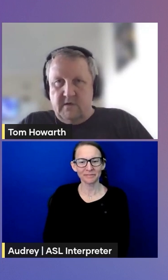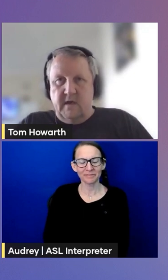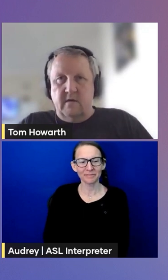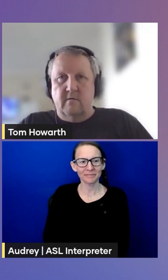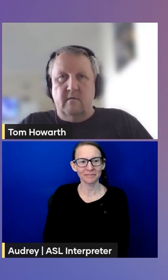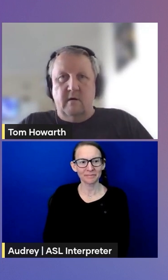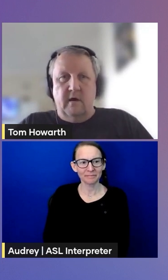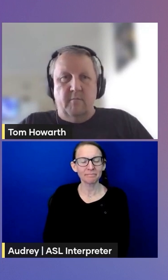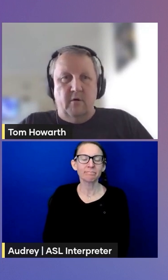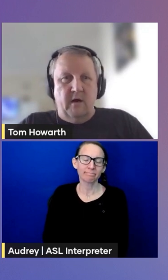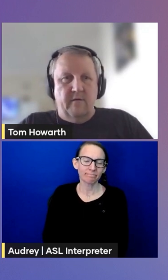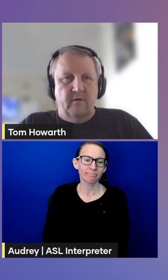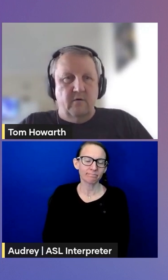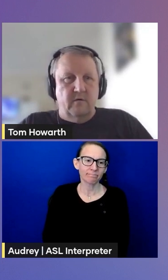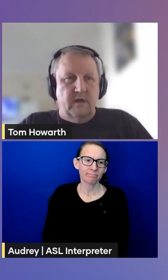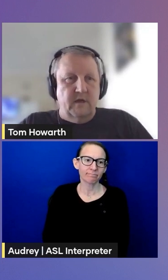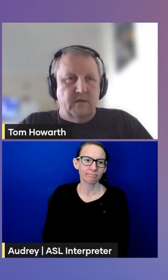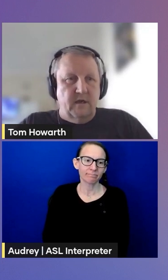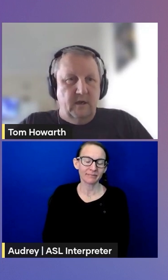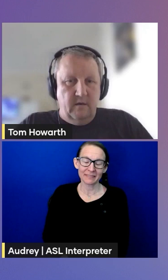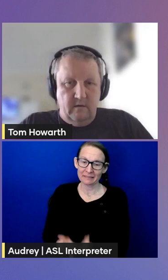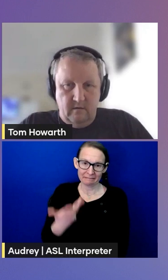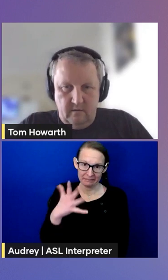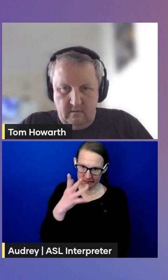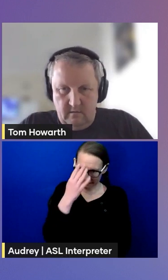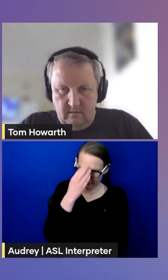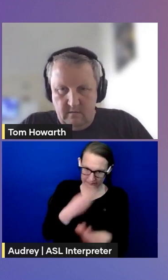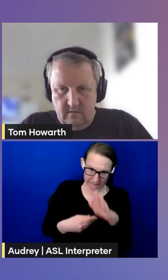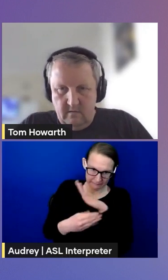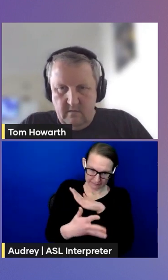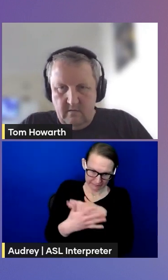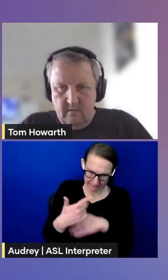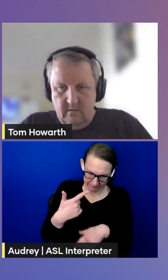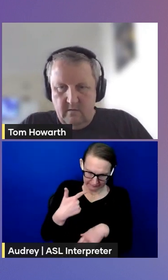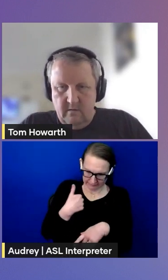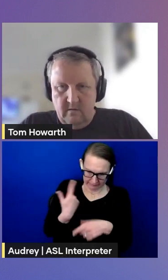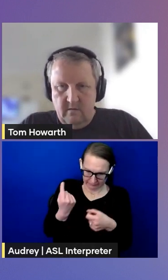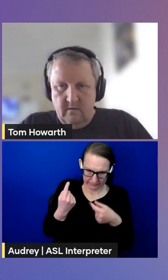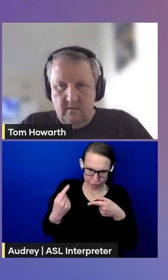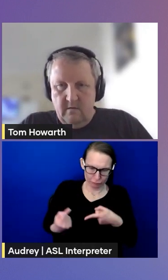As I said, I am not having a good day today.